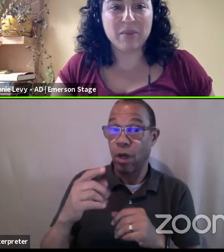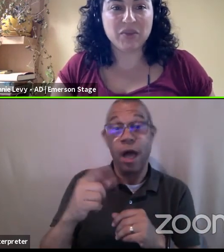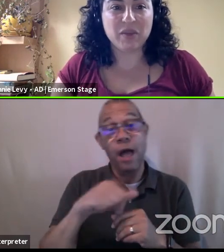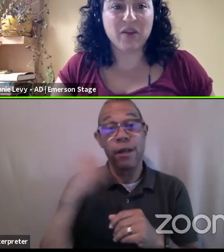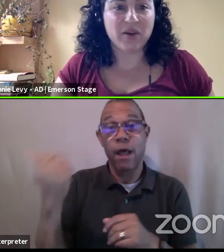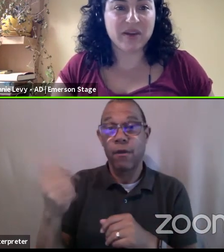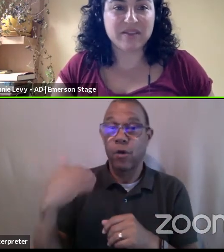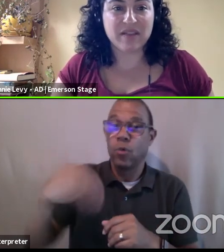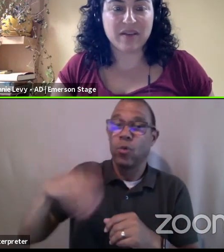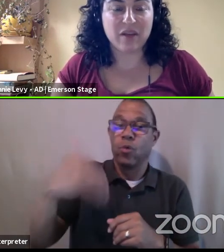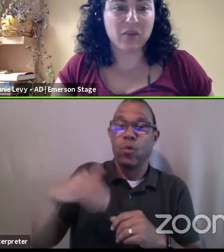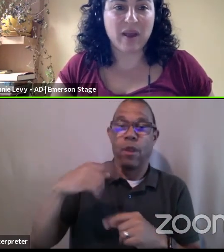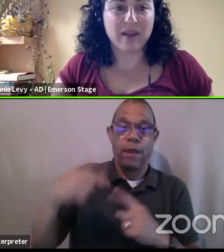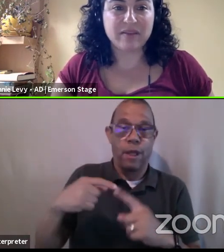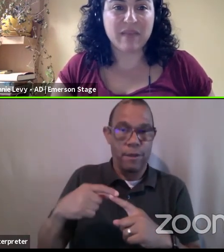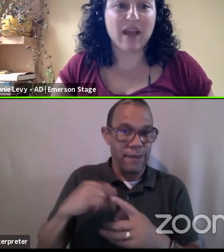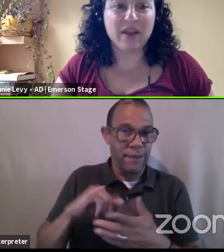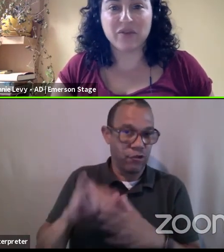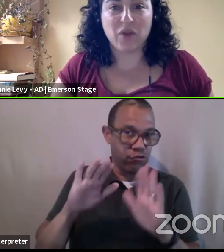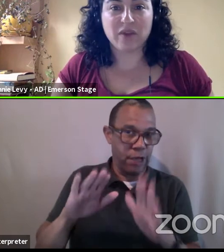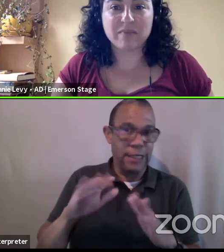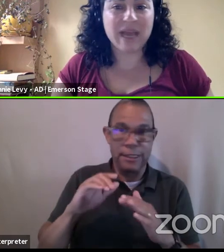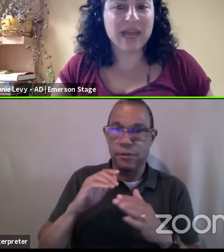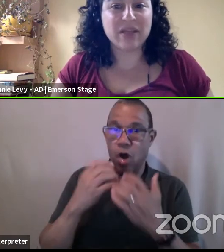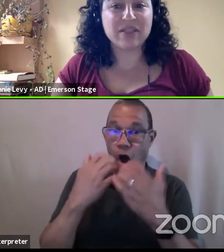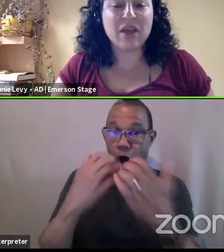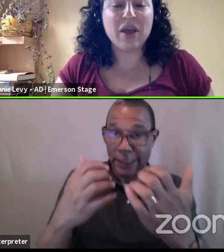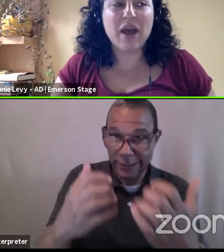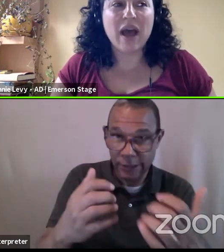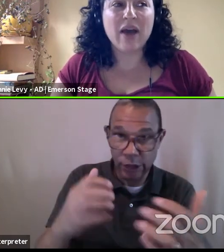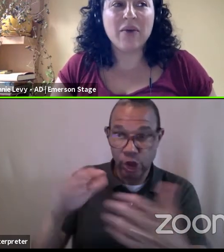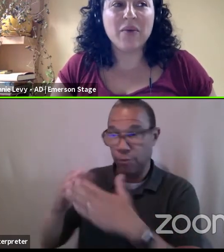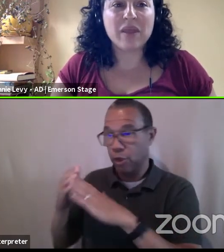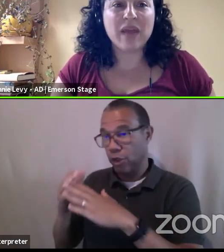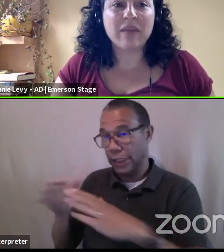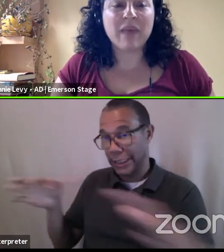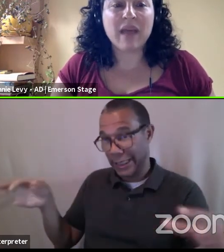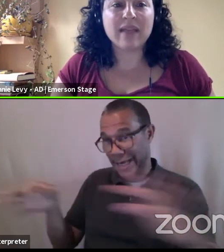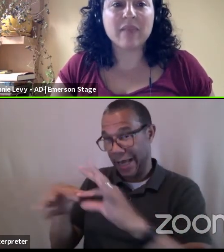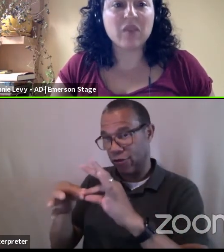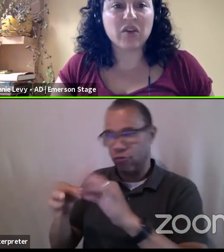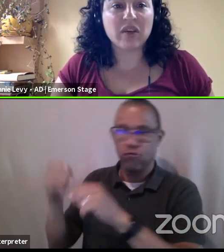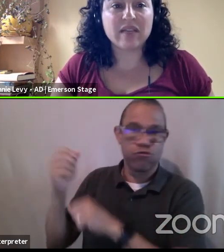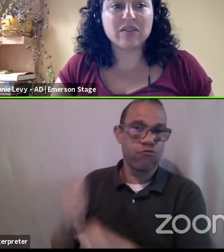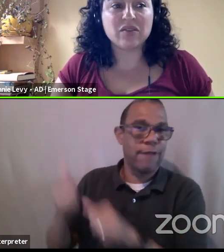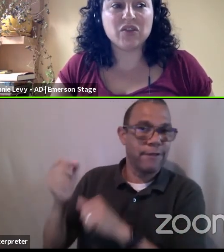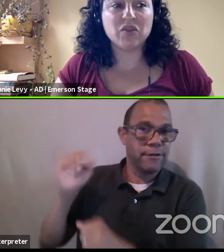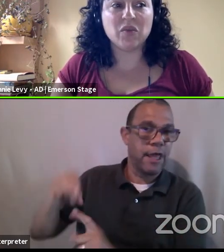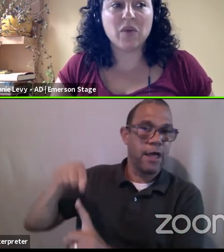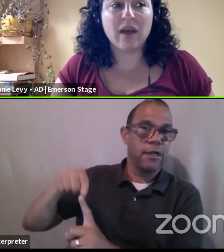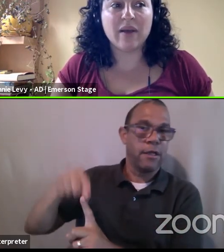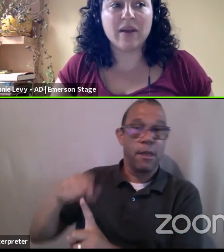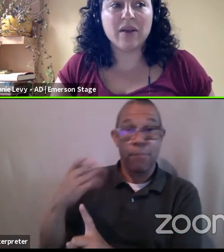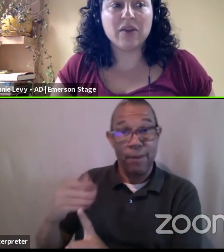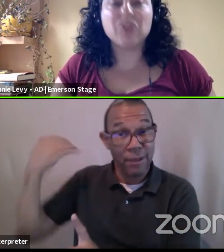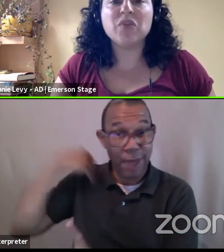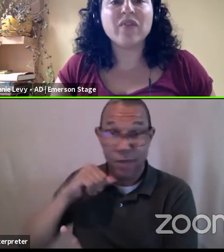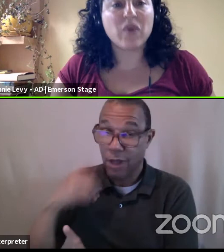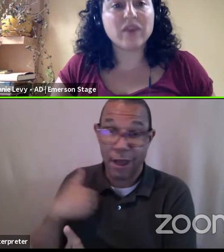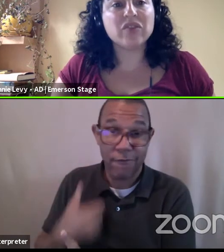between artists that otherwise may not have crossed paths uh with that in mind i'm curious do uh